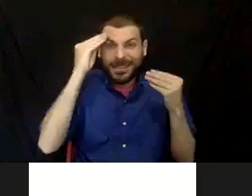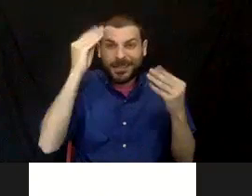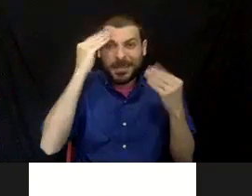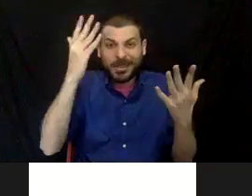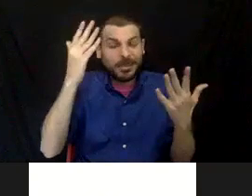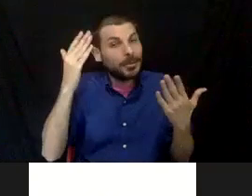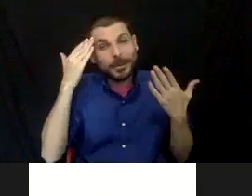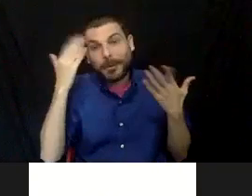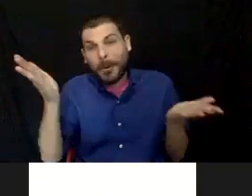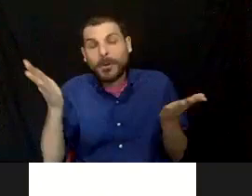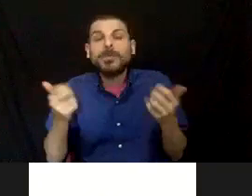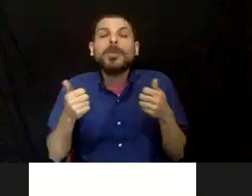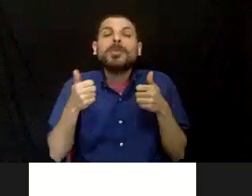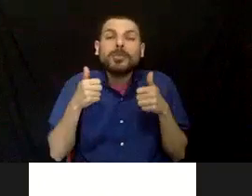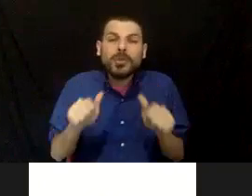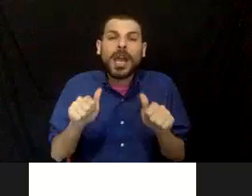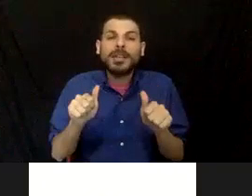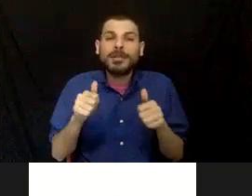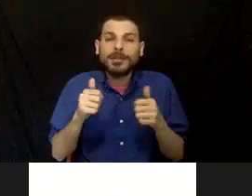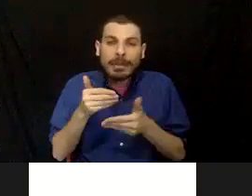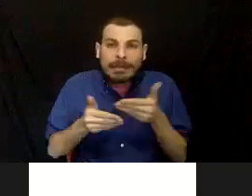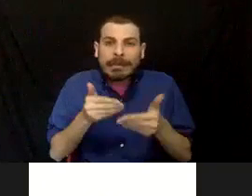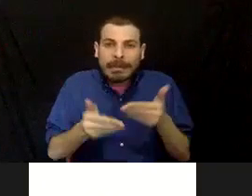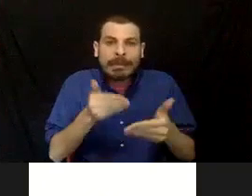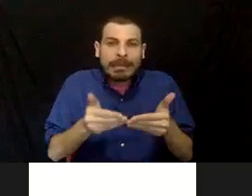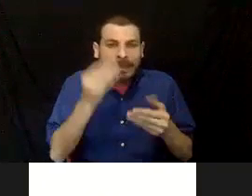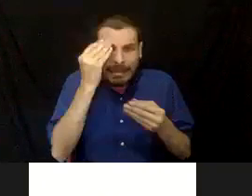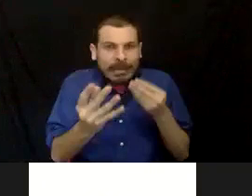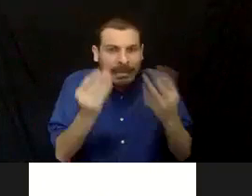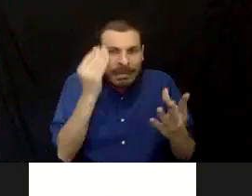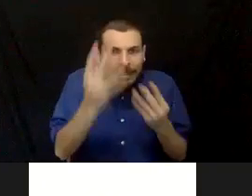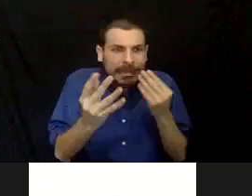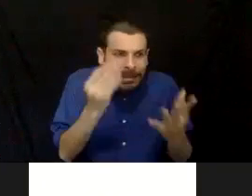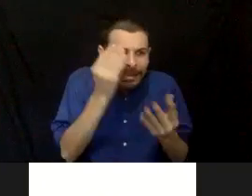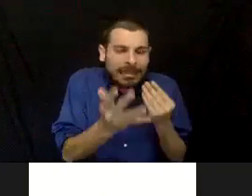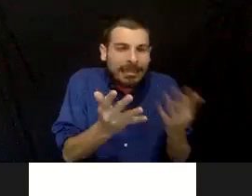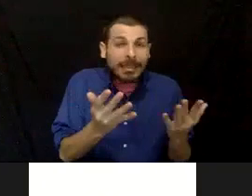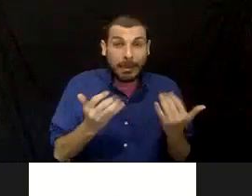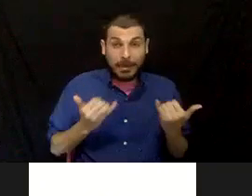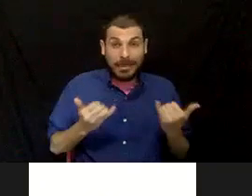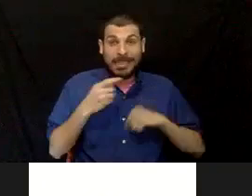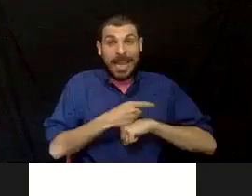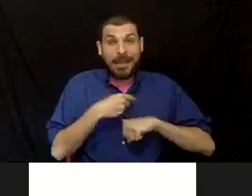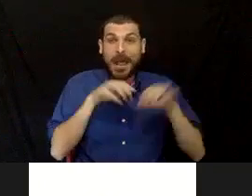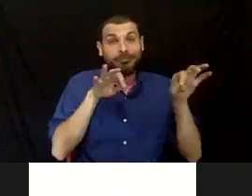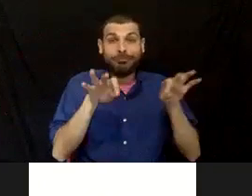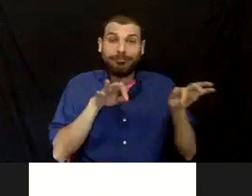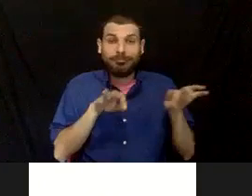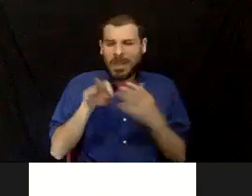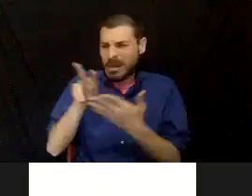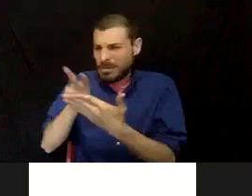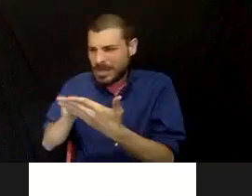things. So a lot of our interpretations of this, they're subject to change as new guidance comes out.